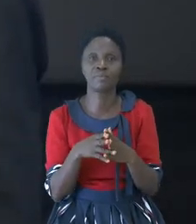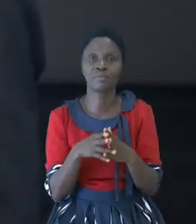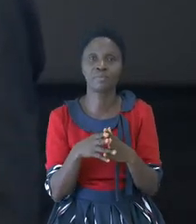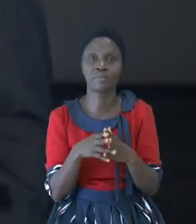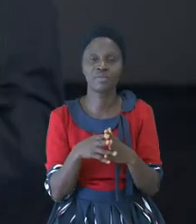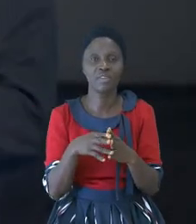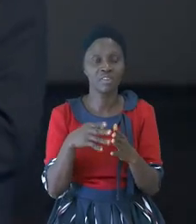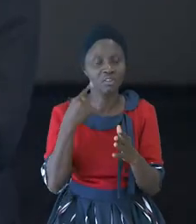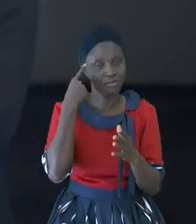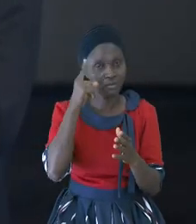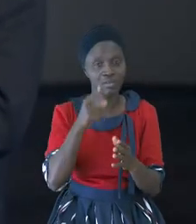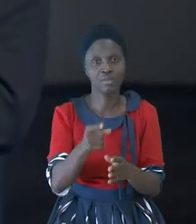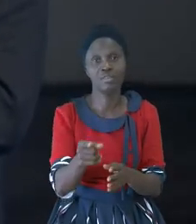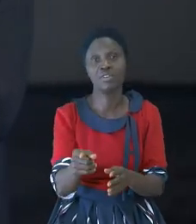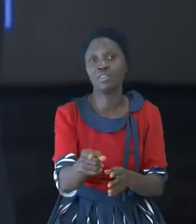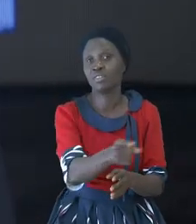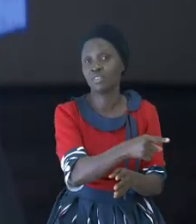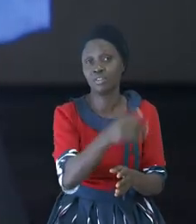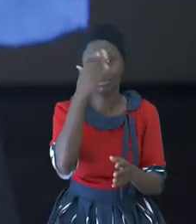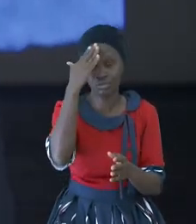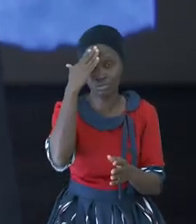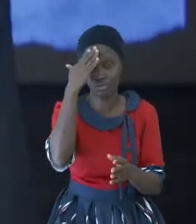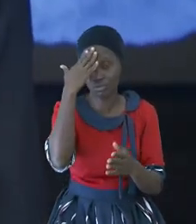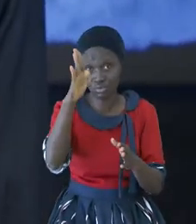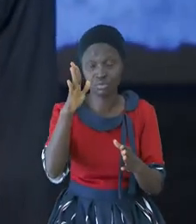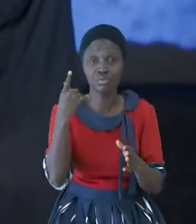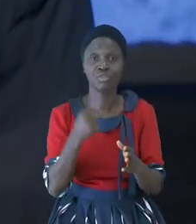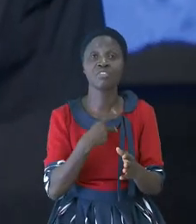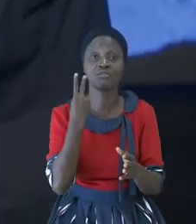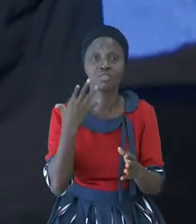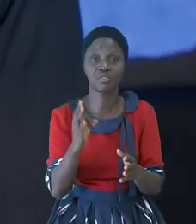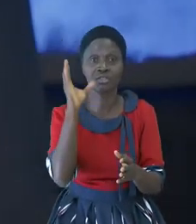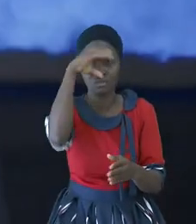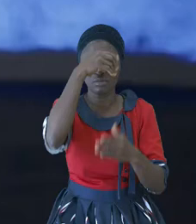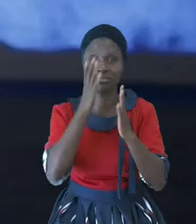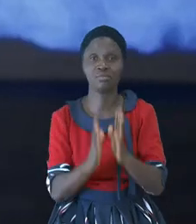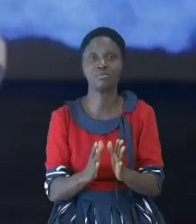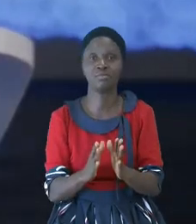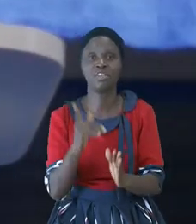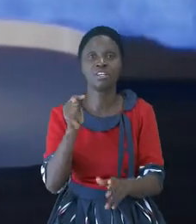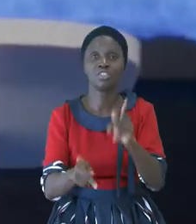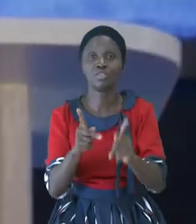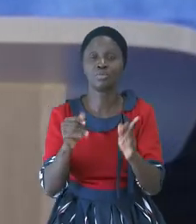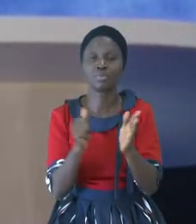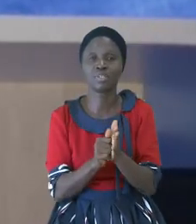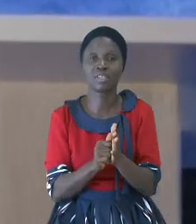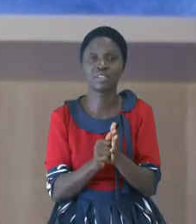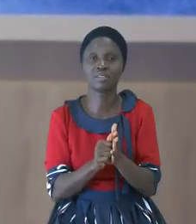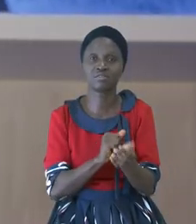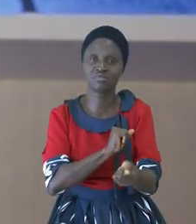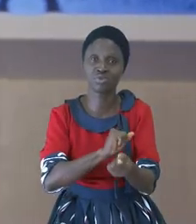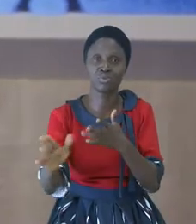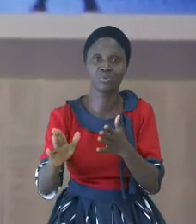the voice of strangers. There are people that ruin their ministries, and they